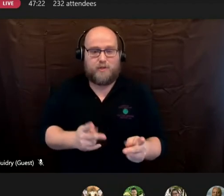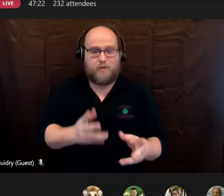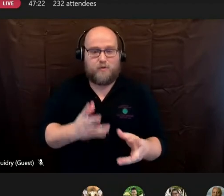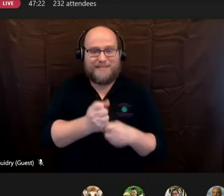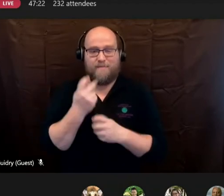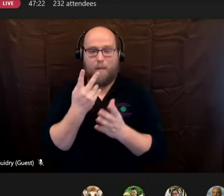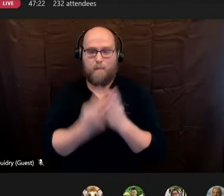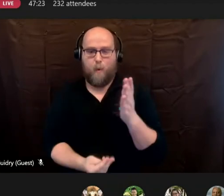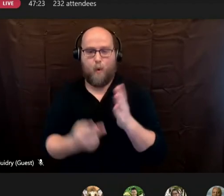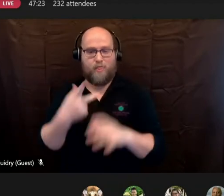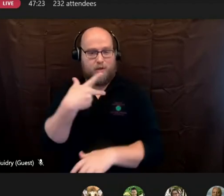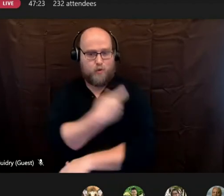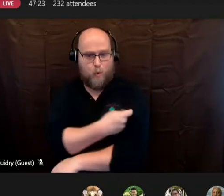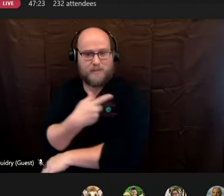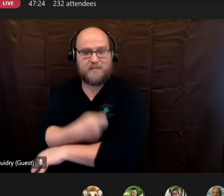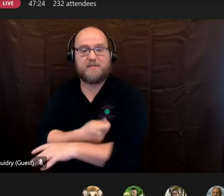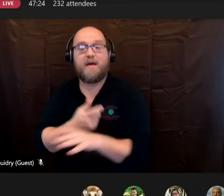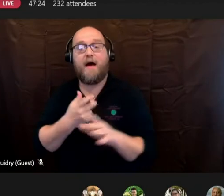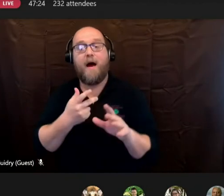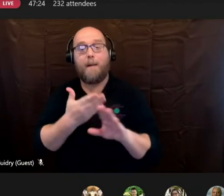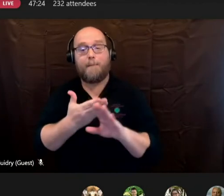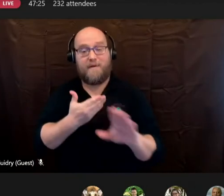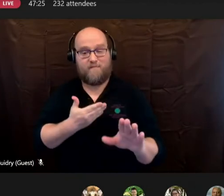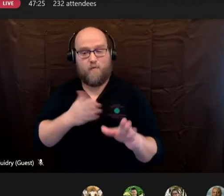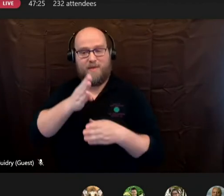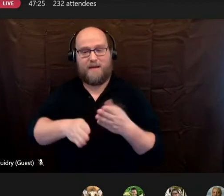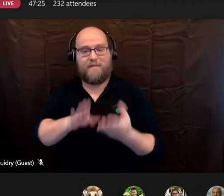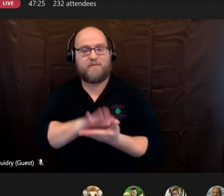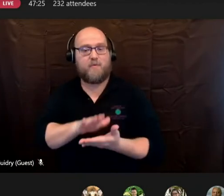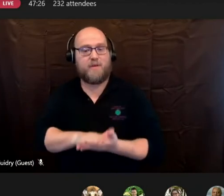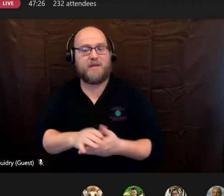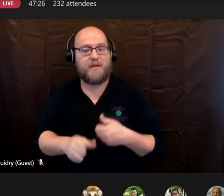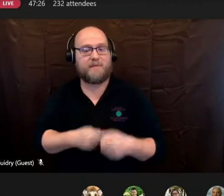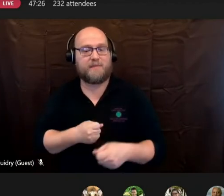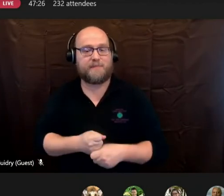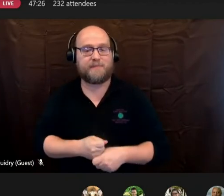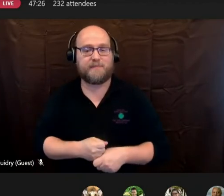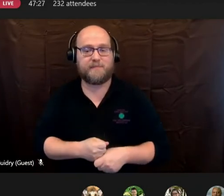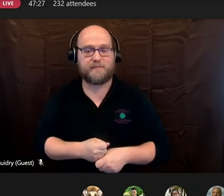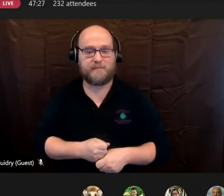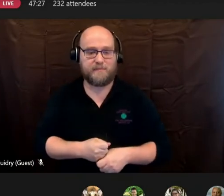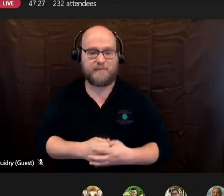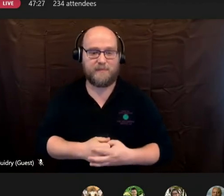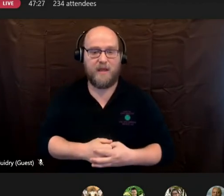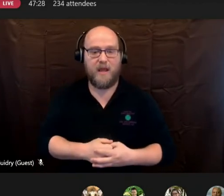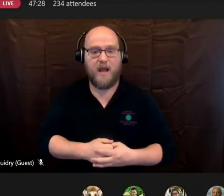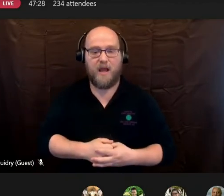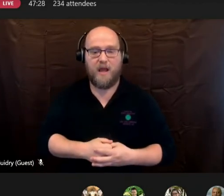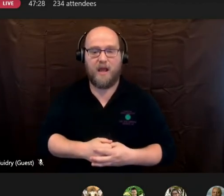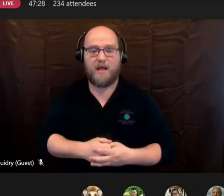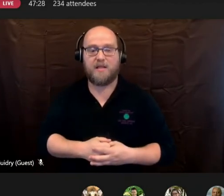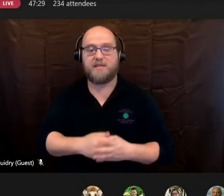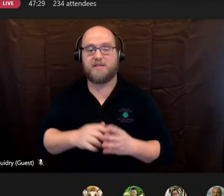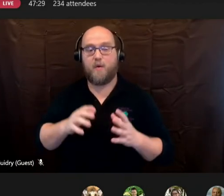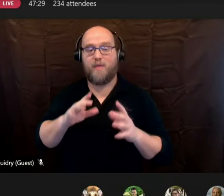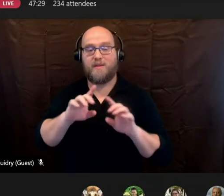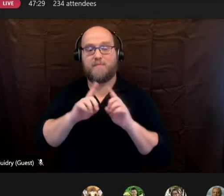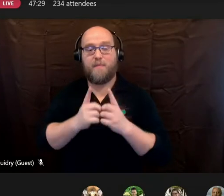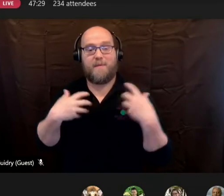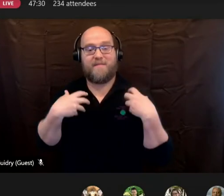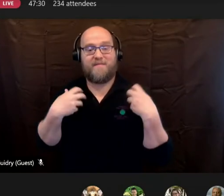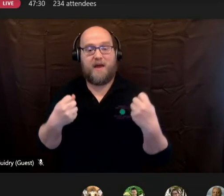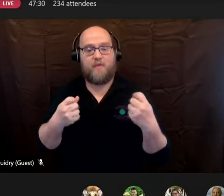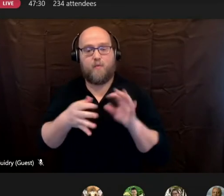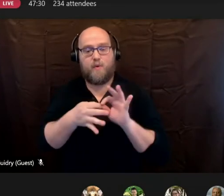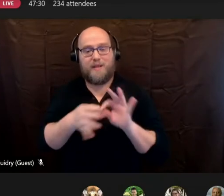for next school year? The Department of Health released guidance on May 13 to help schools begin planning for returning to in-person learning